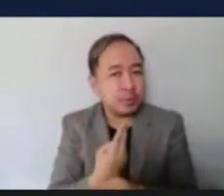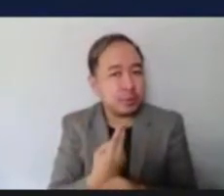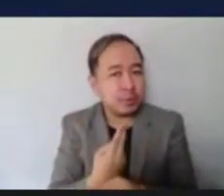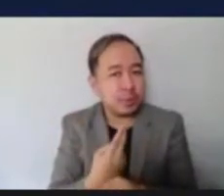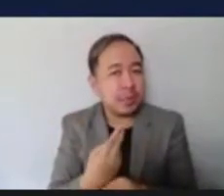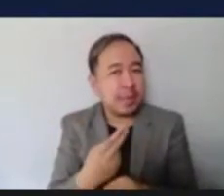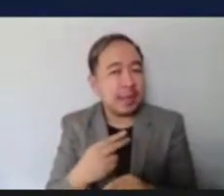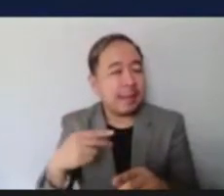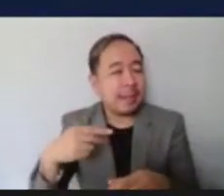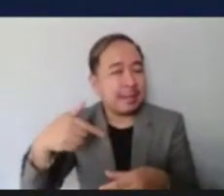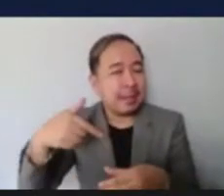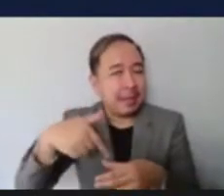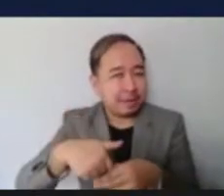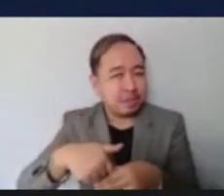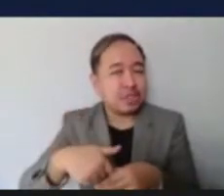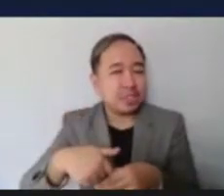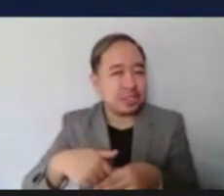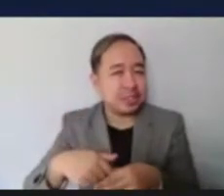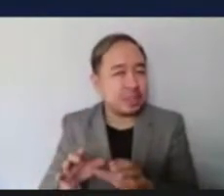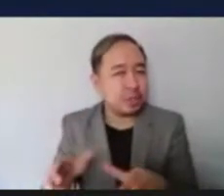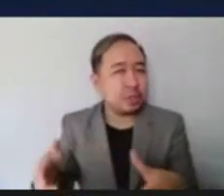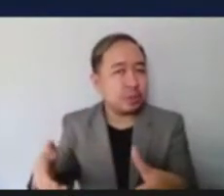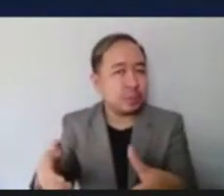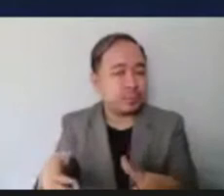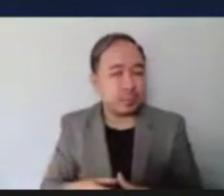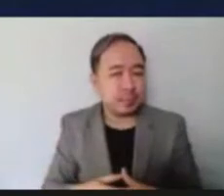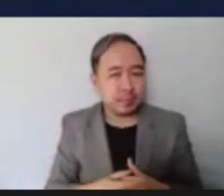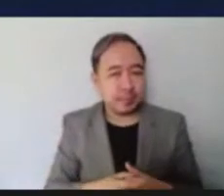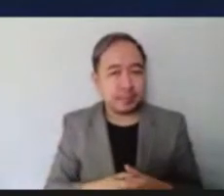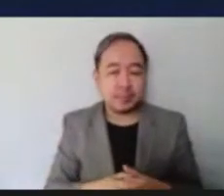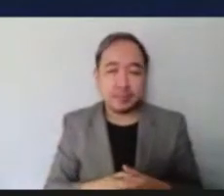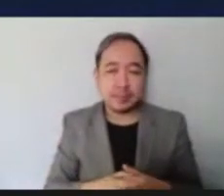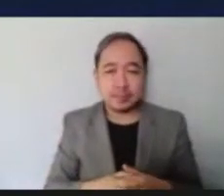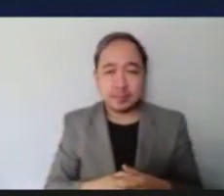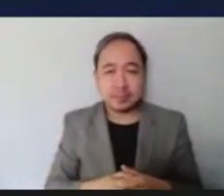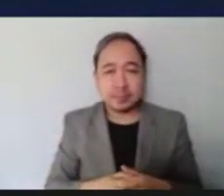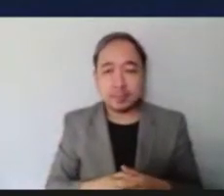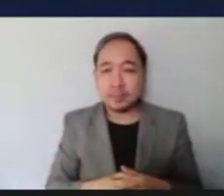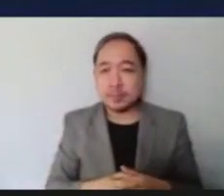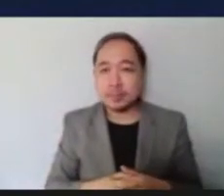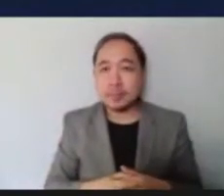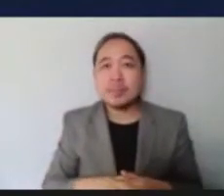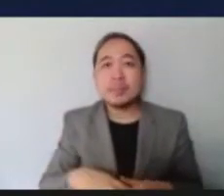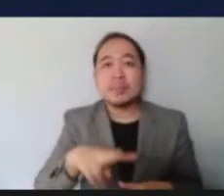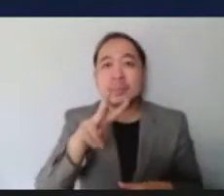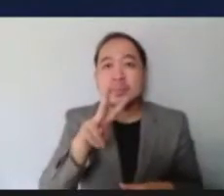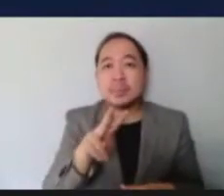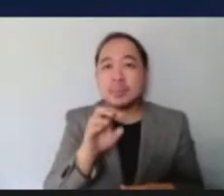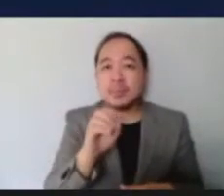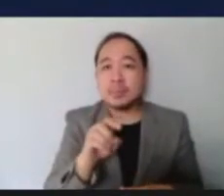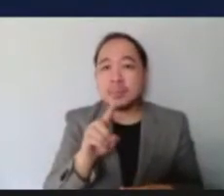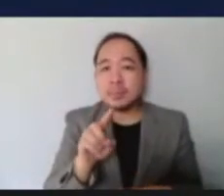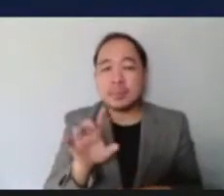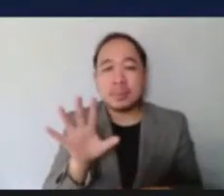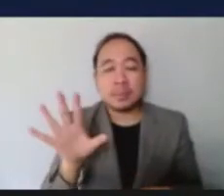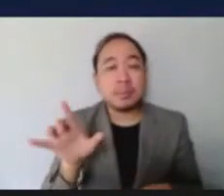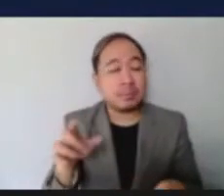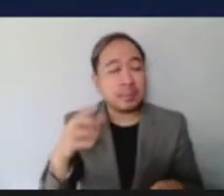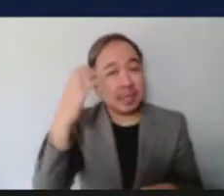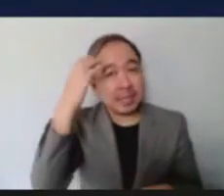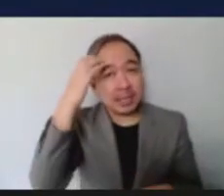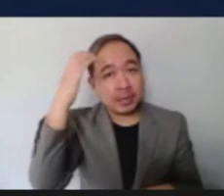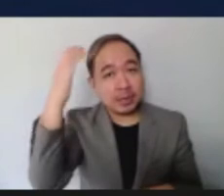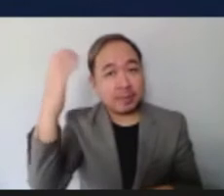energy second in my in 20 15 the government of Indonesia